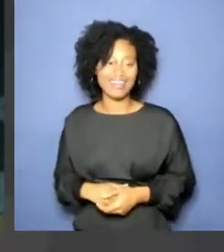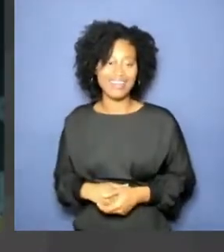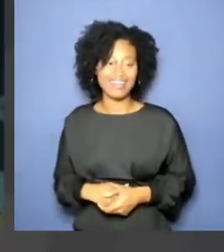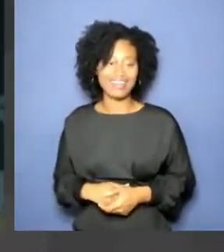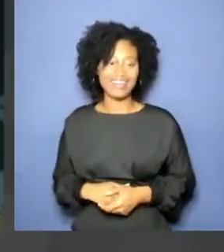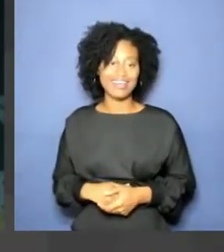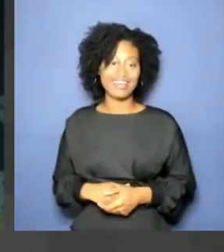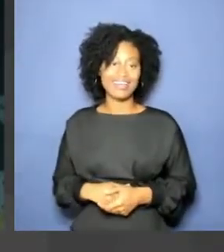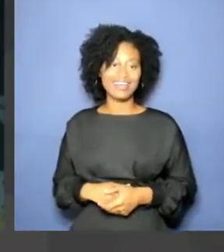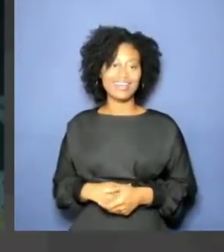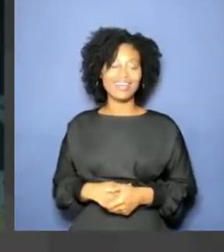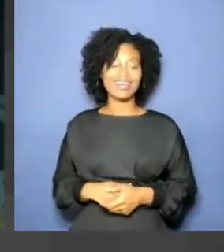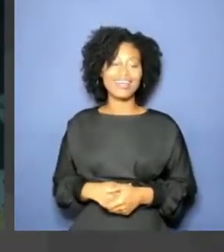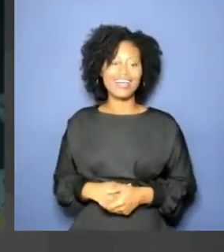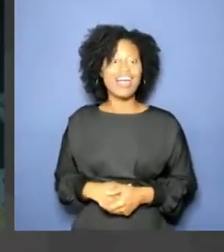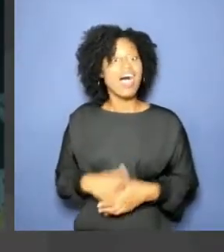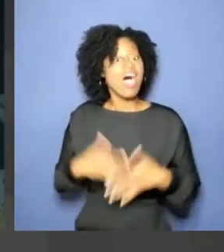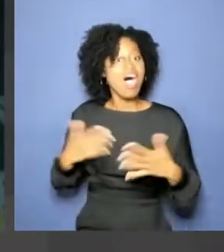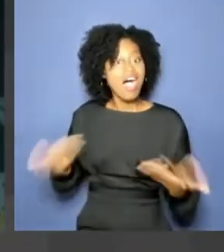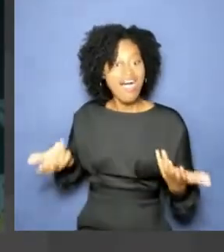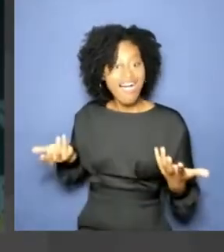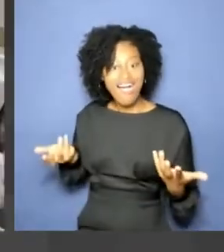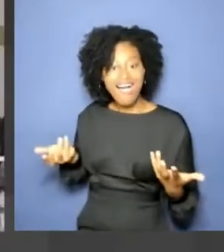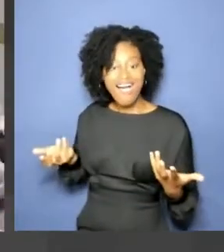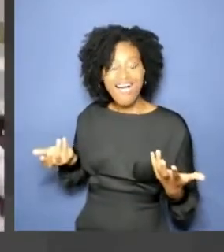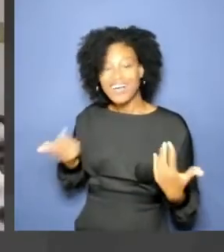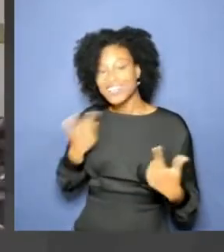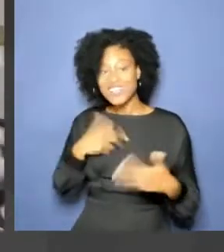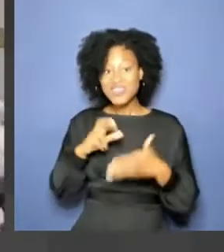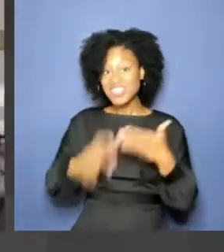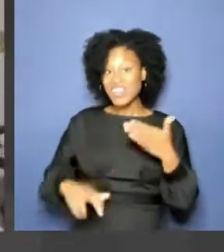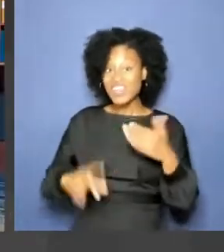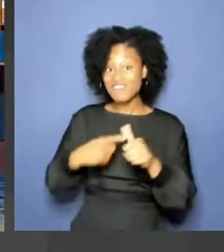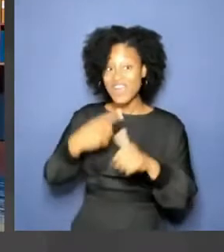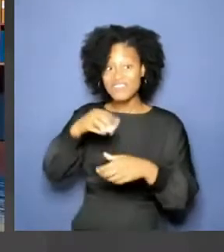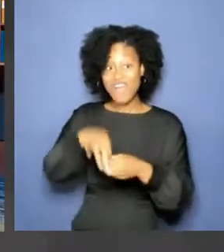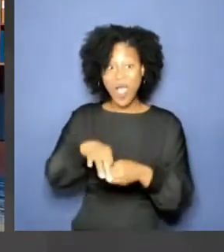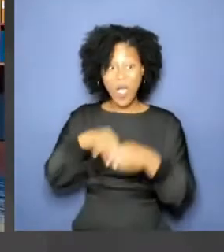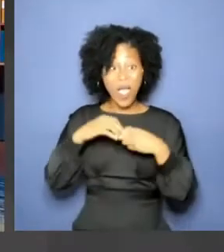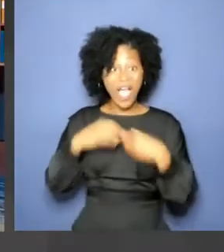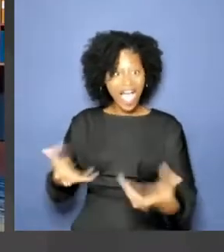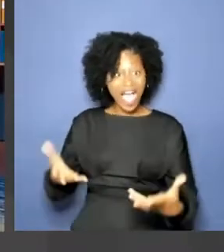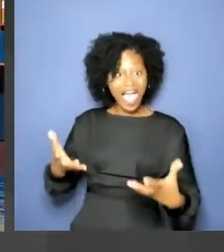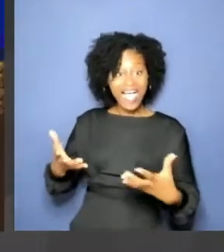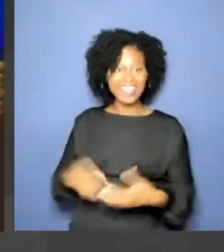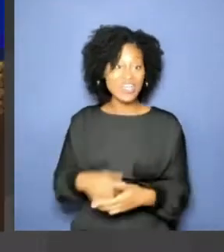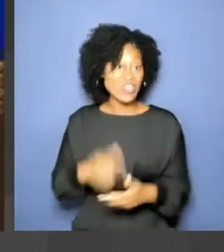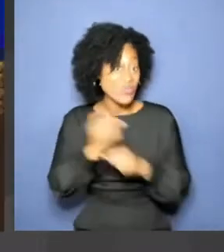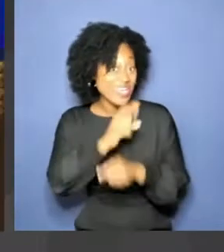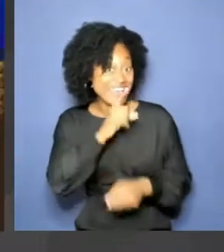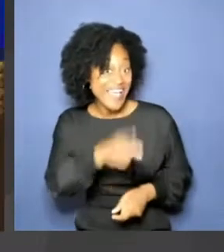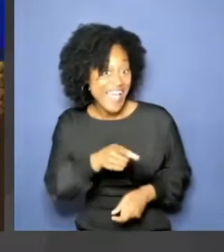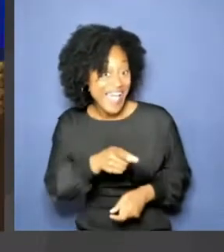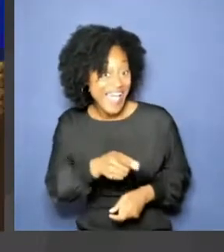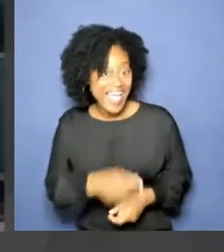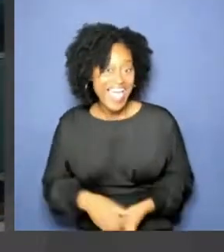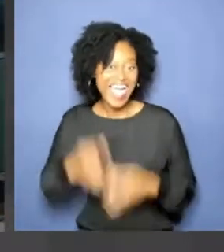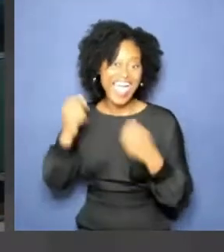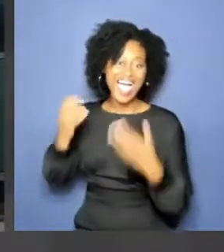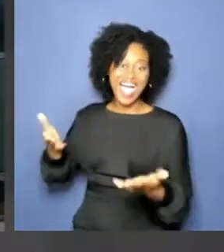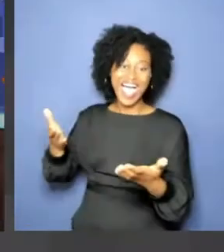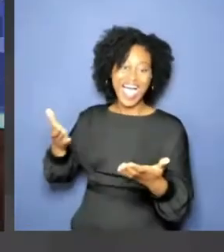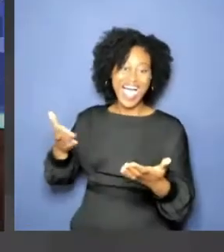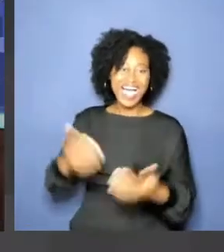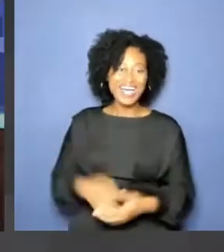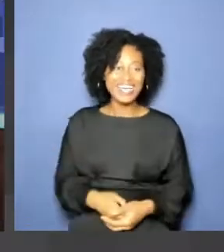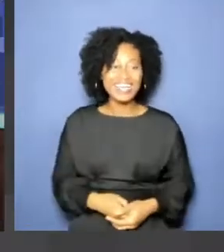The results of the first vote are in. The winner is Tiger!